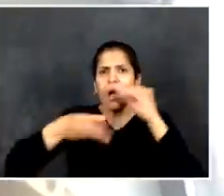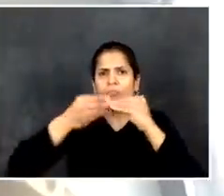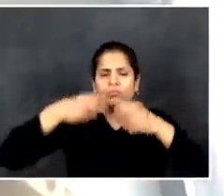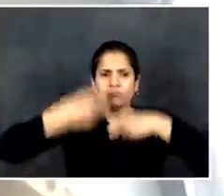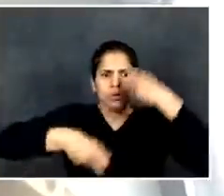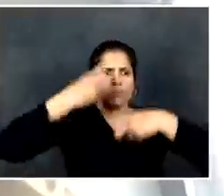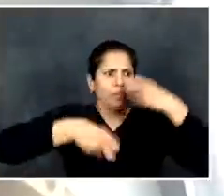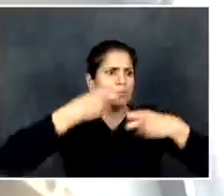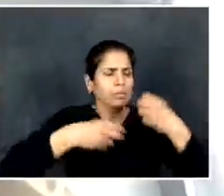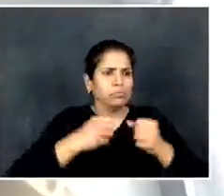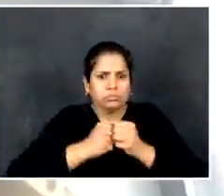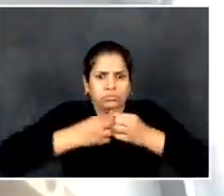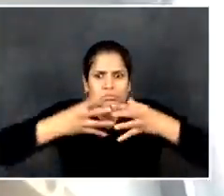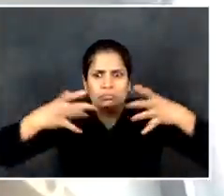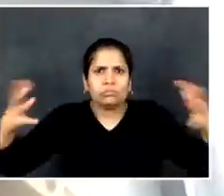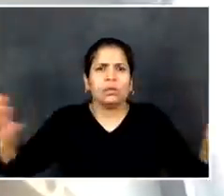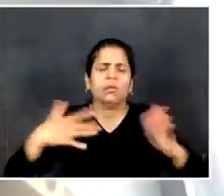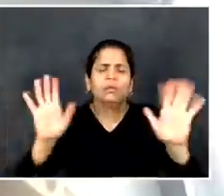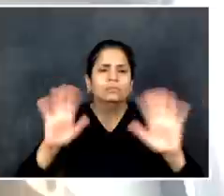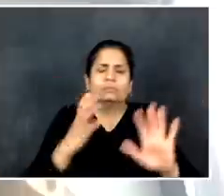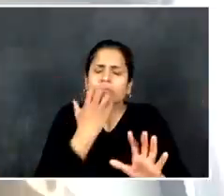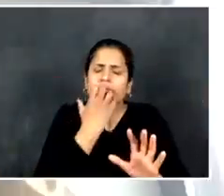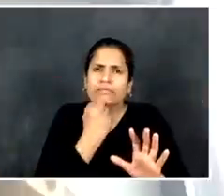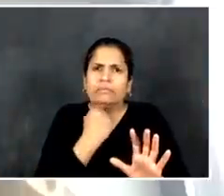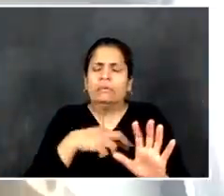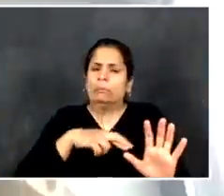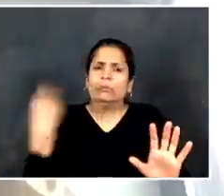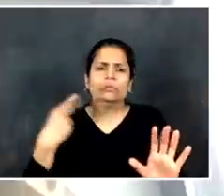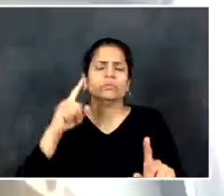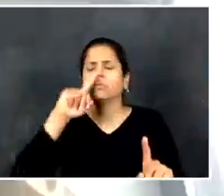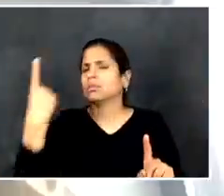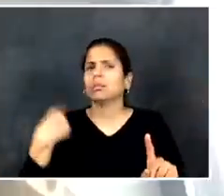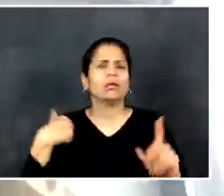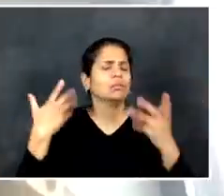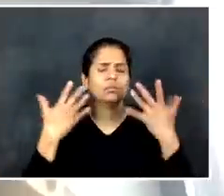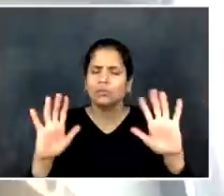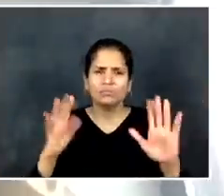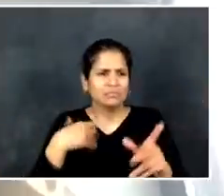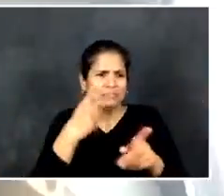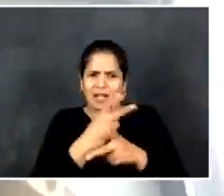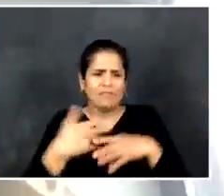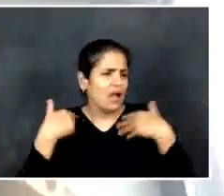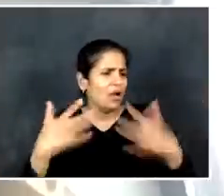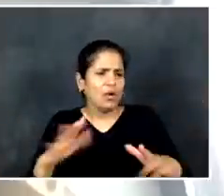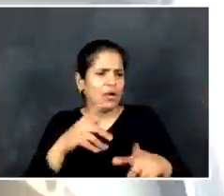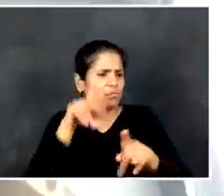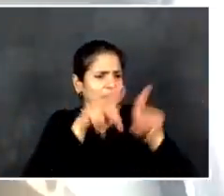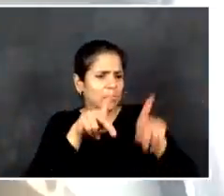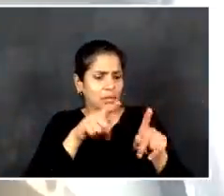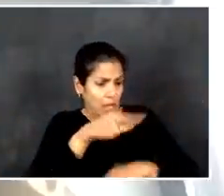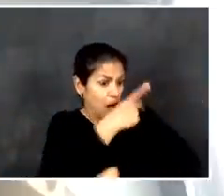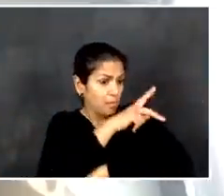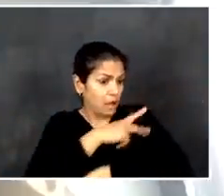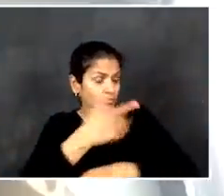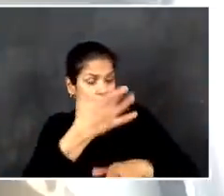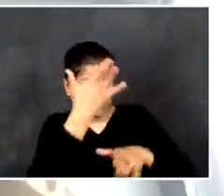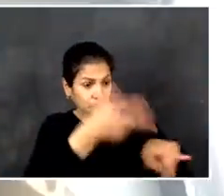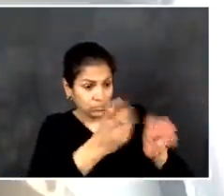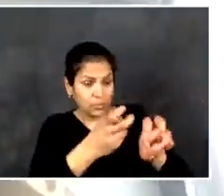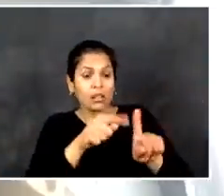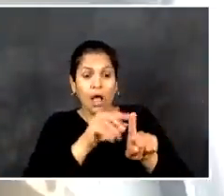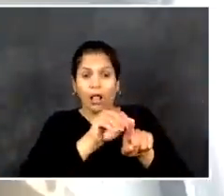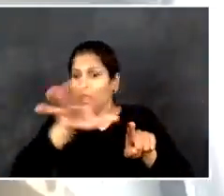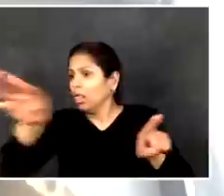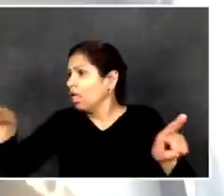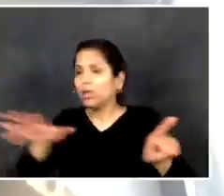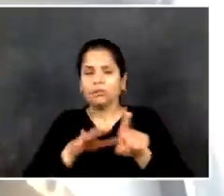So it has been an extremely, extremely difficult. We have been trying as much as possible. We have